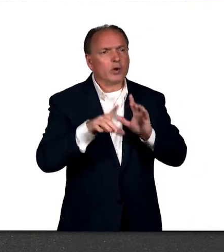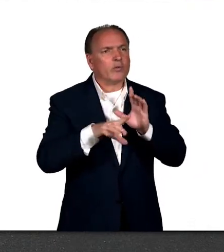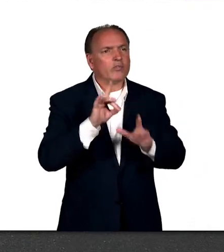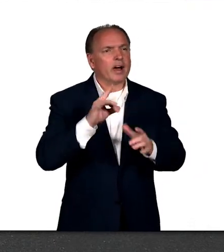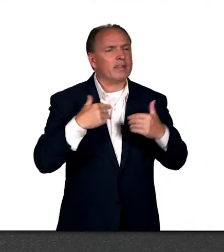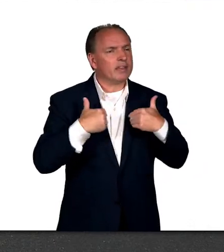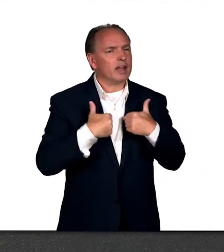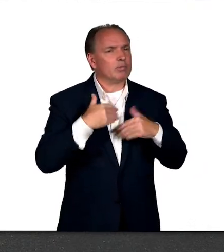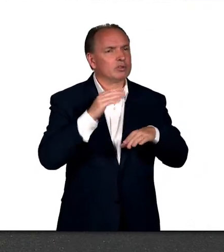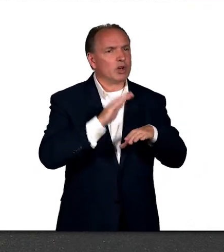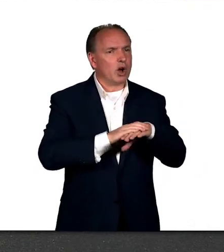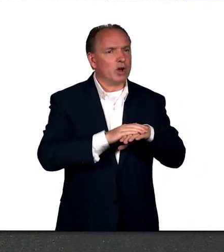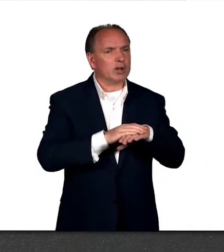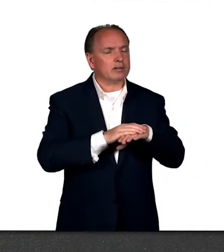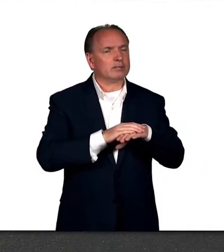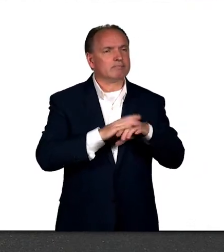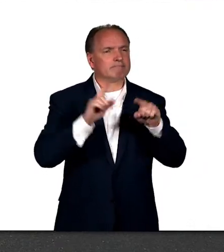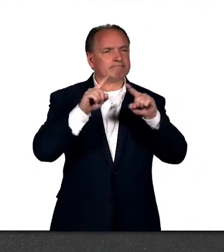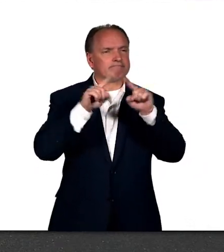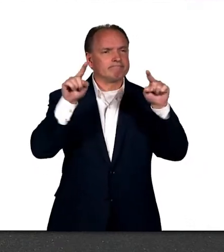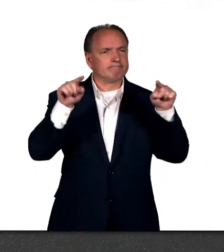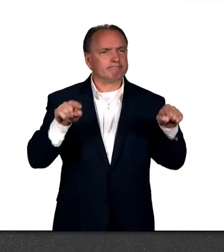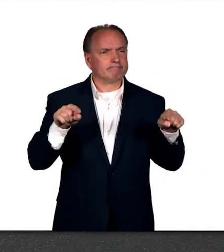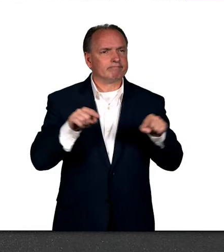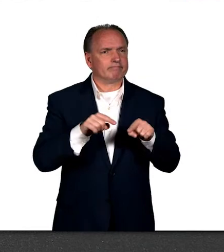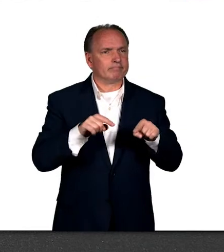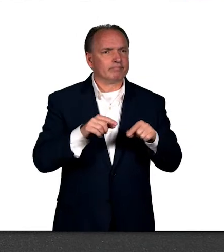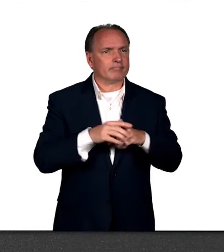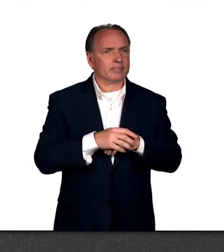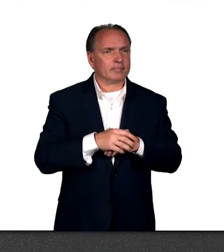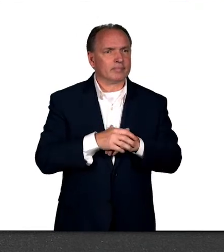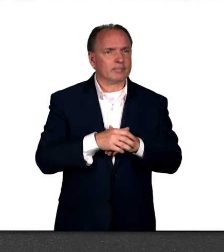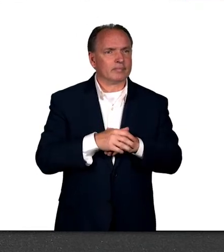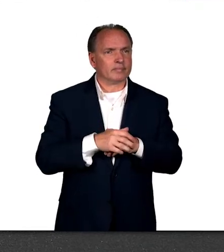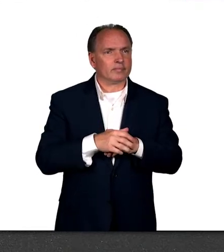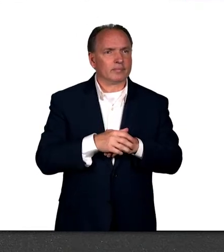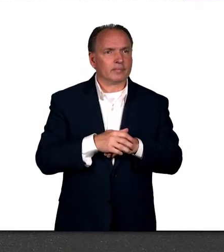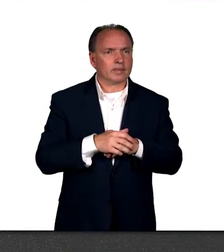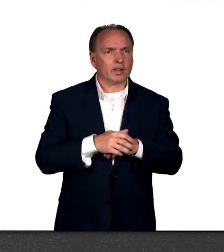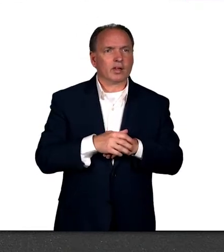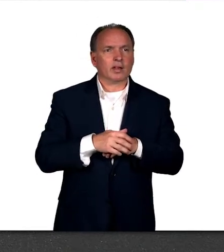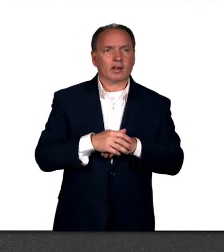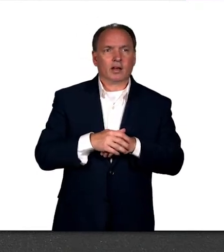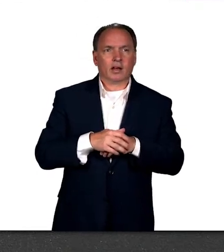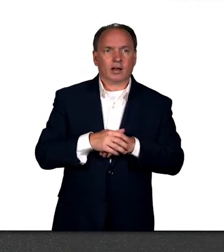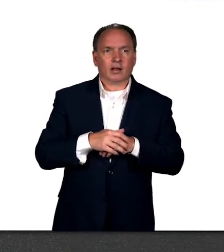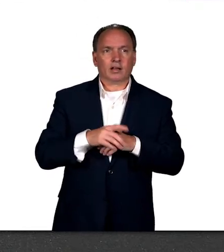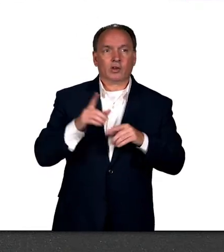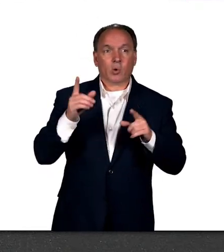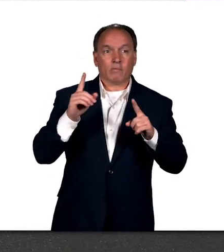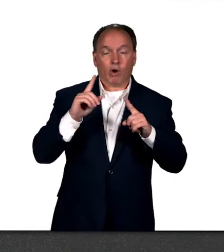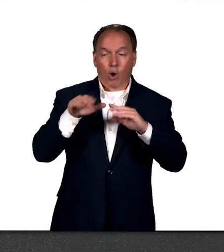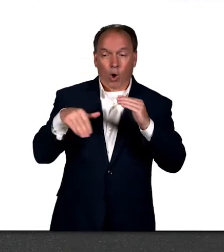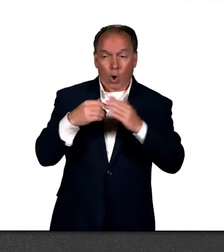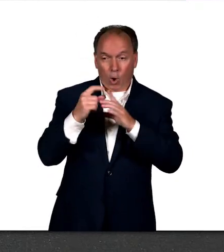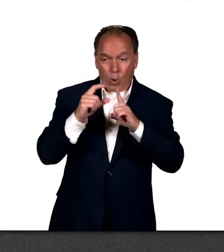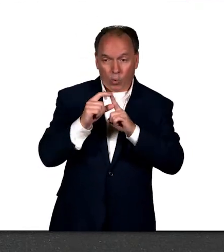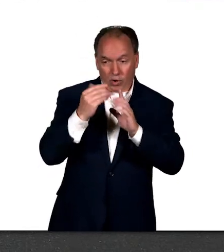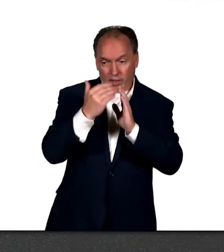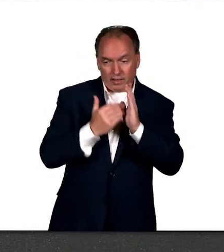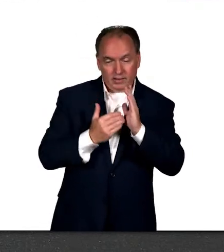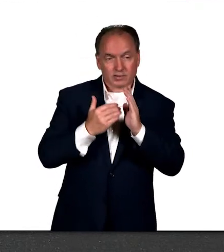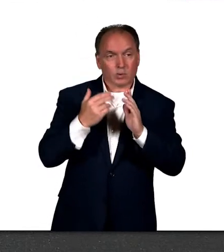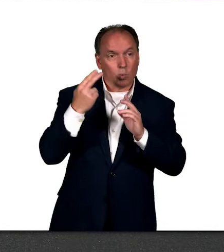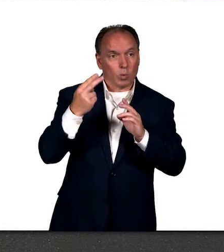find the animals, okay? So you go to all word lists. And there's actually a category that's called